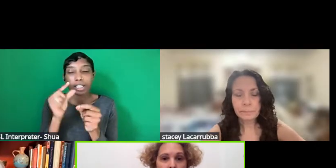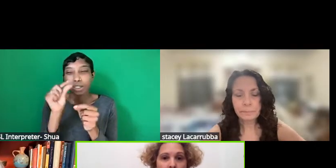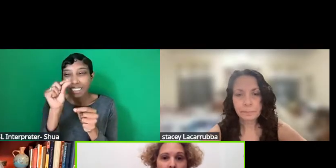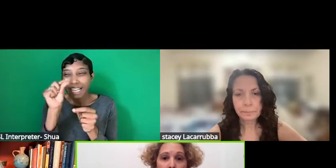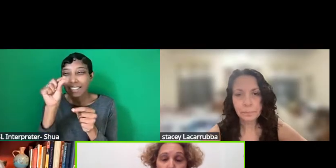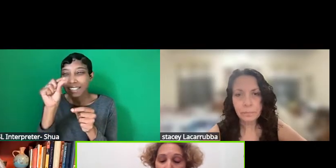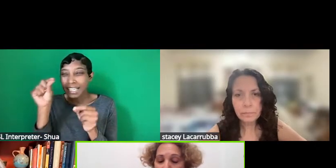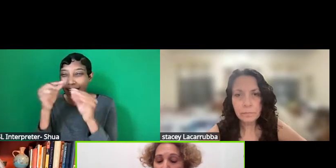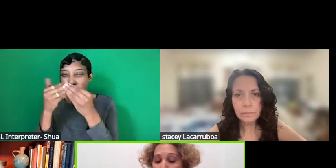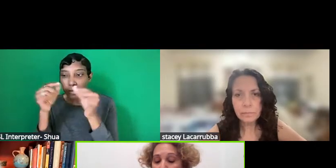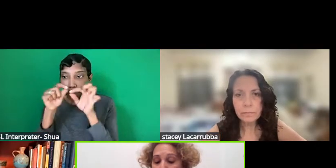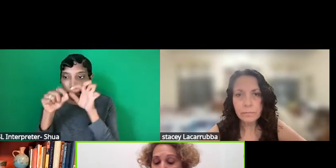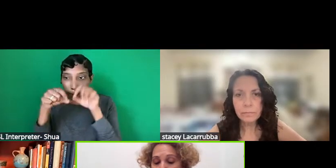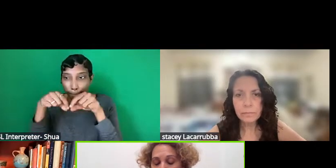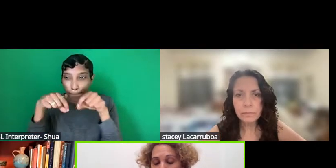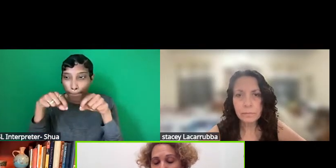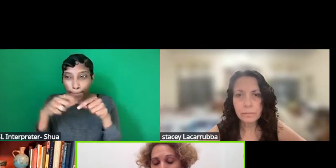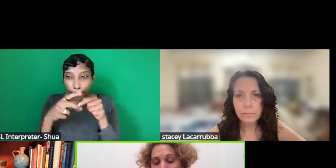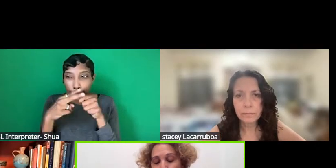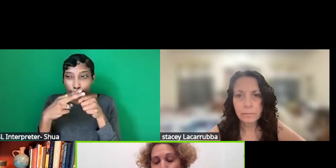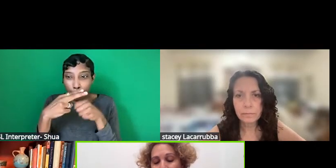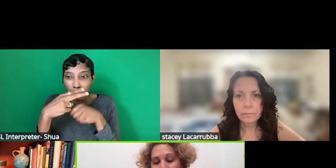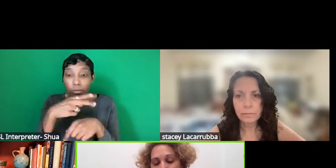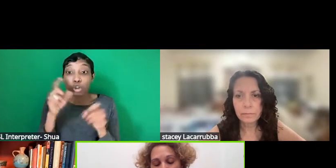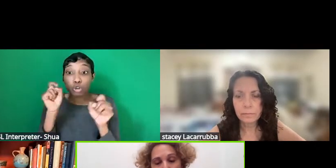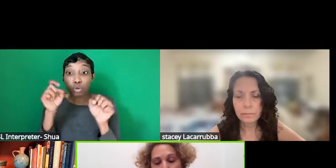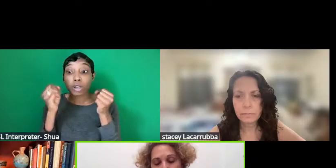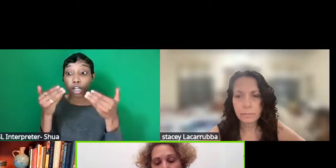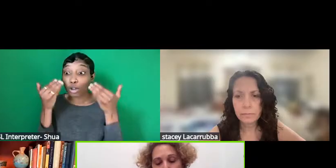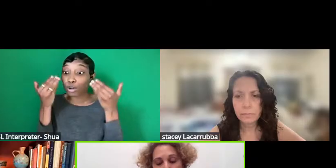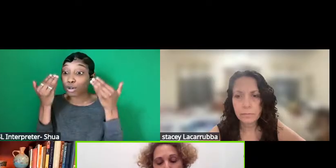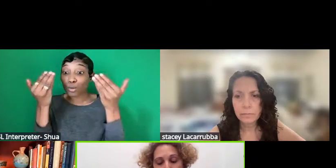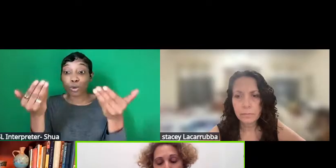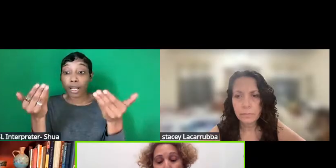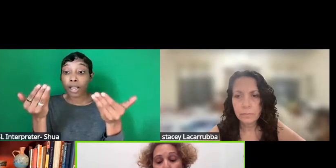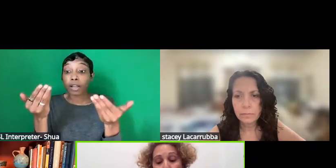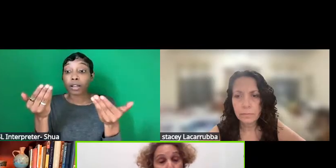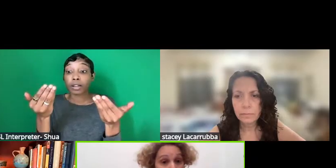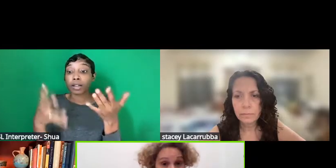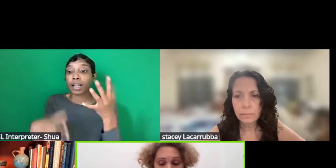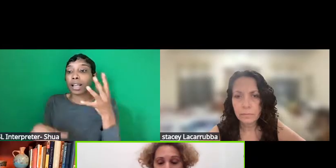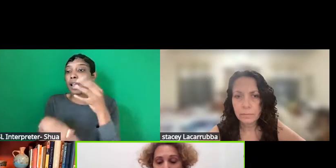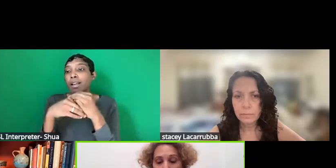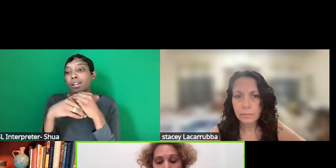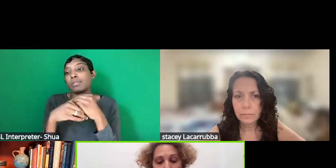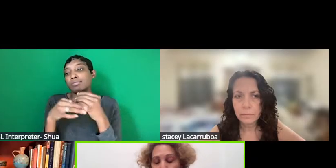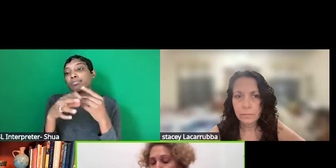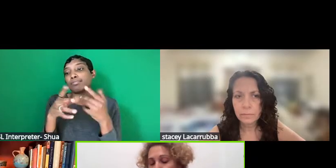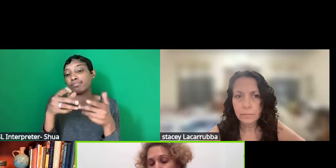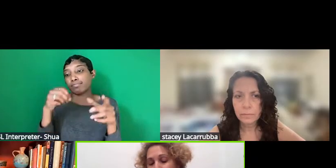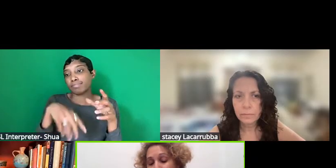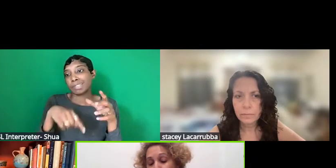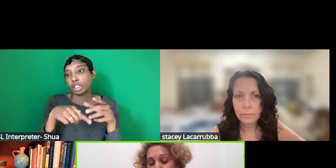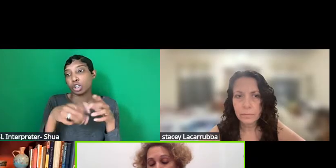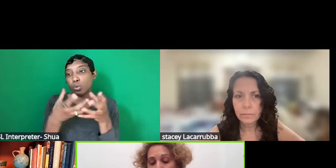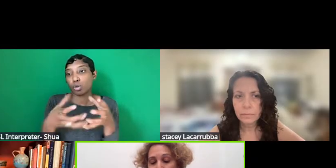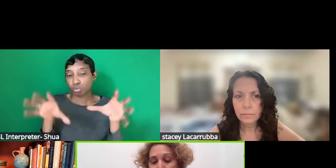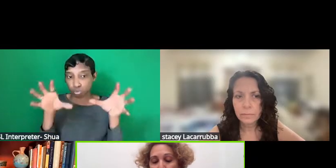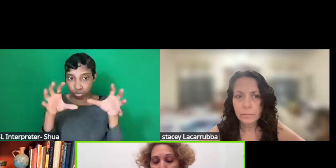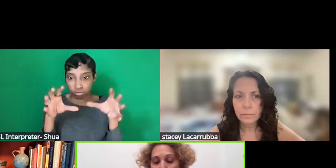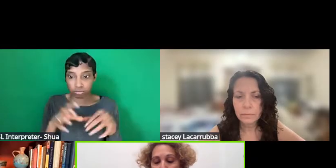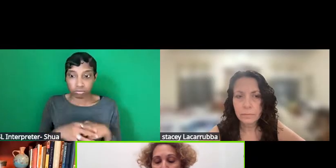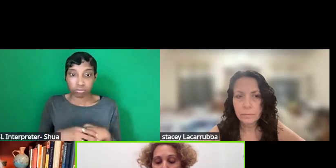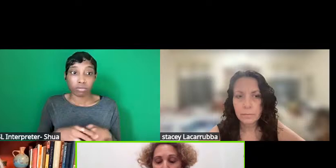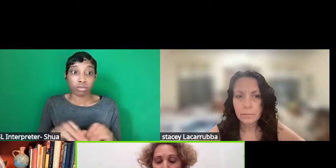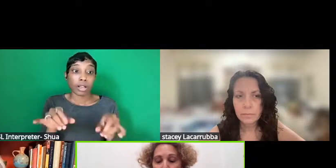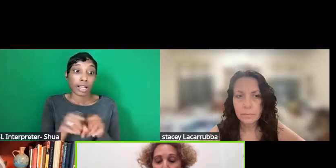pieces as you can. And you can go ahead and just add them to your bowl of water. Okay, so right in as you're doing it, that